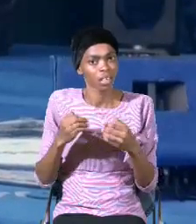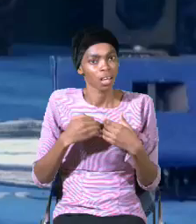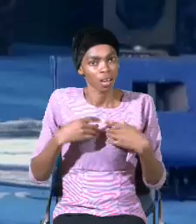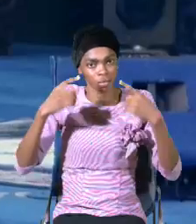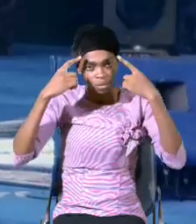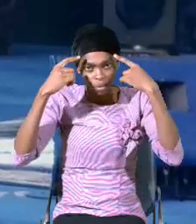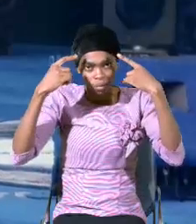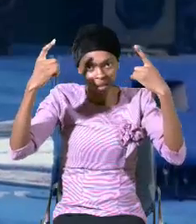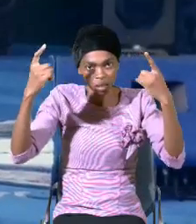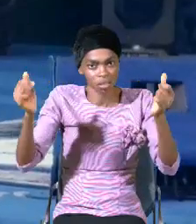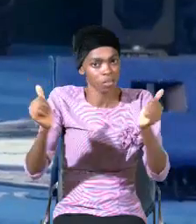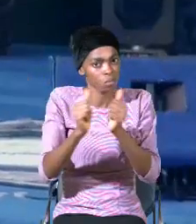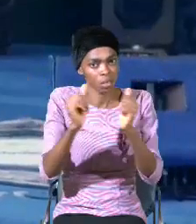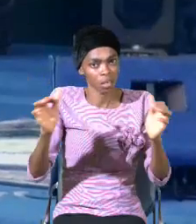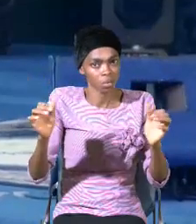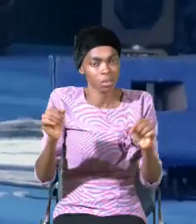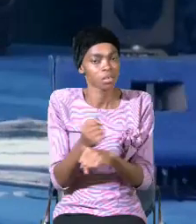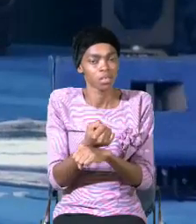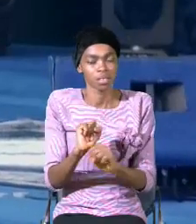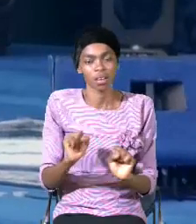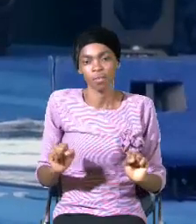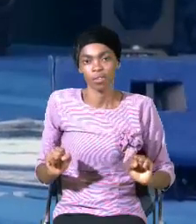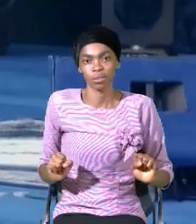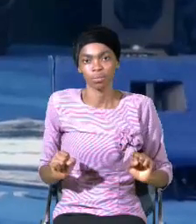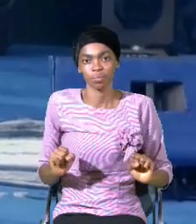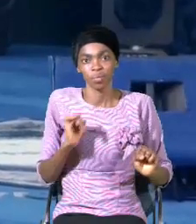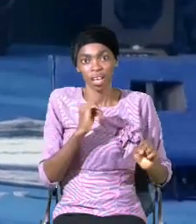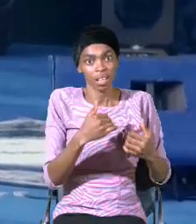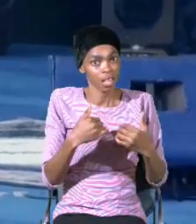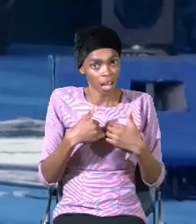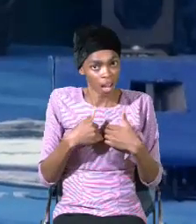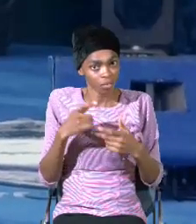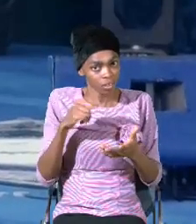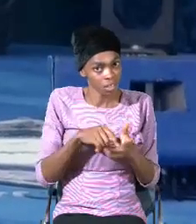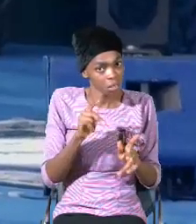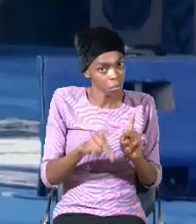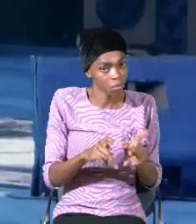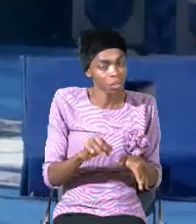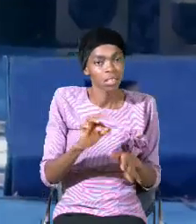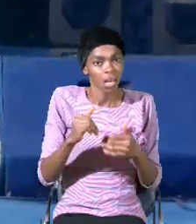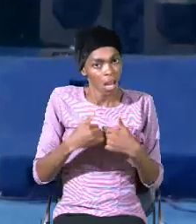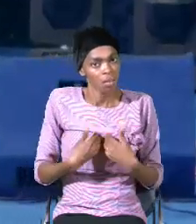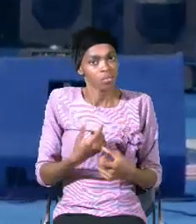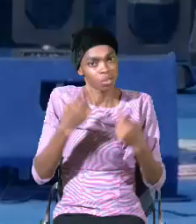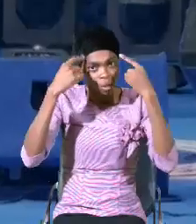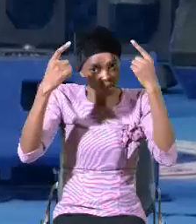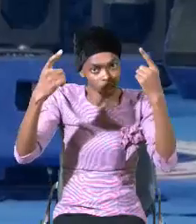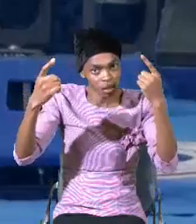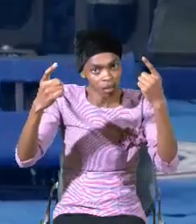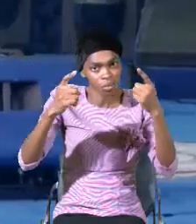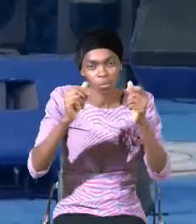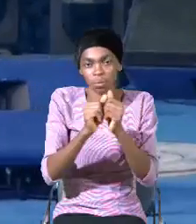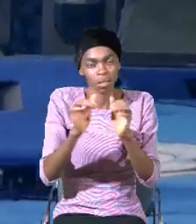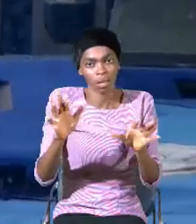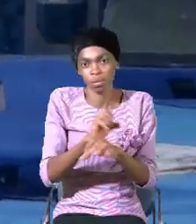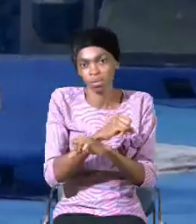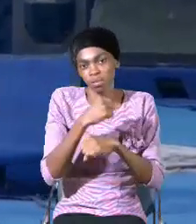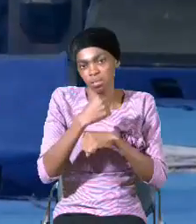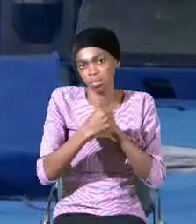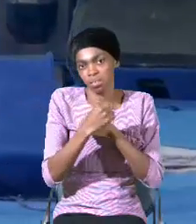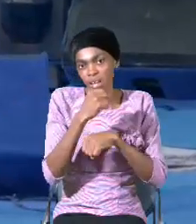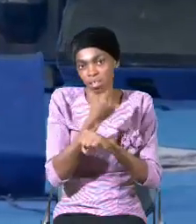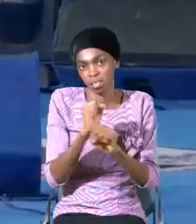without salvation. Success without salvation. It appears they are successful when you see what they have